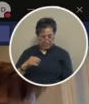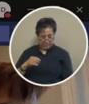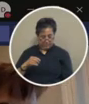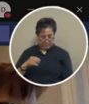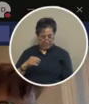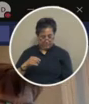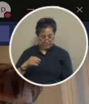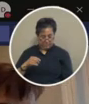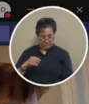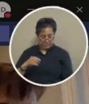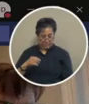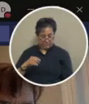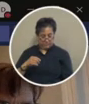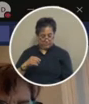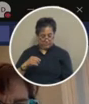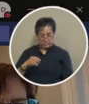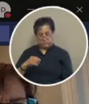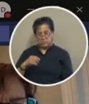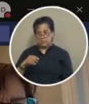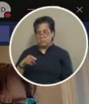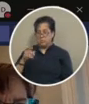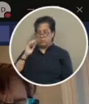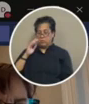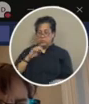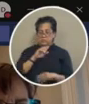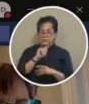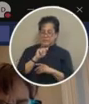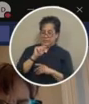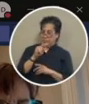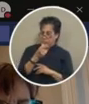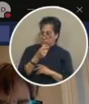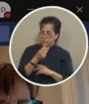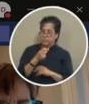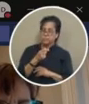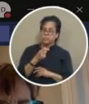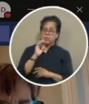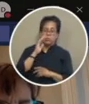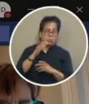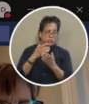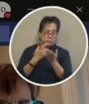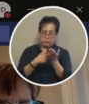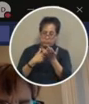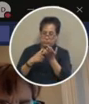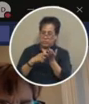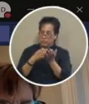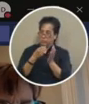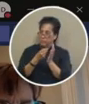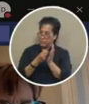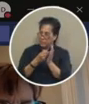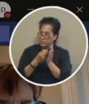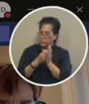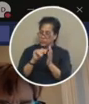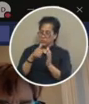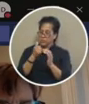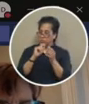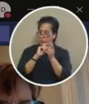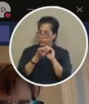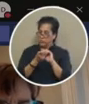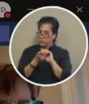Okay, Mayor, what we'll be presenting today will cover financial and other